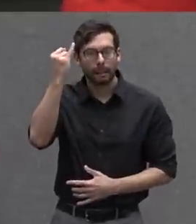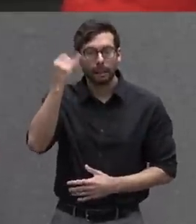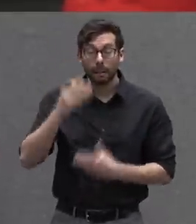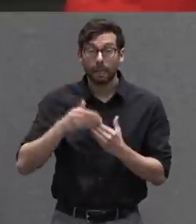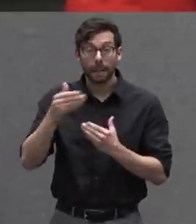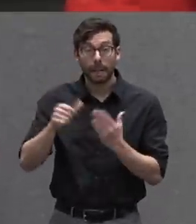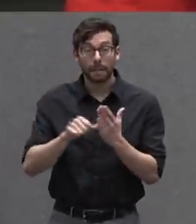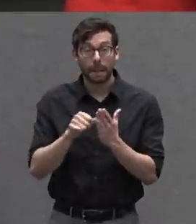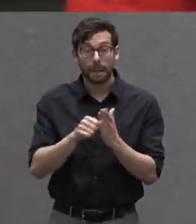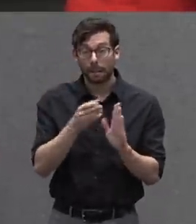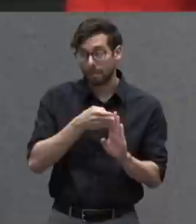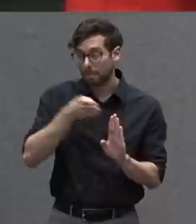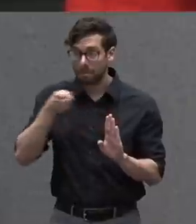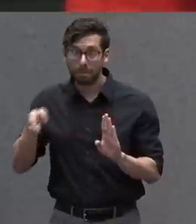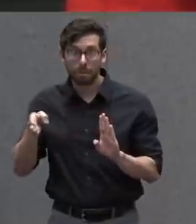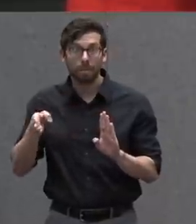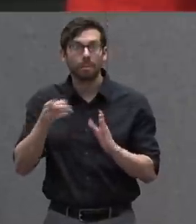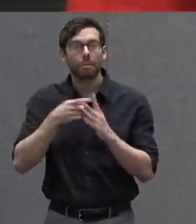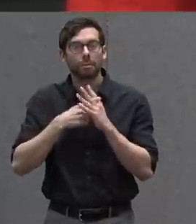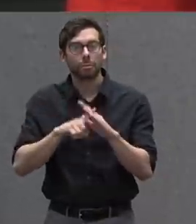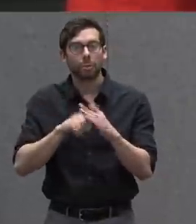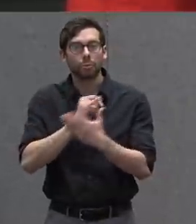She draws a door,